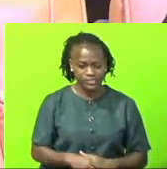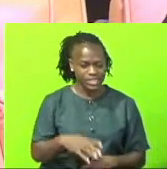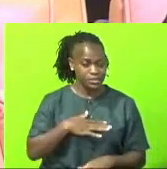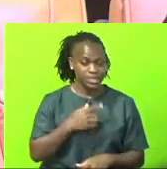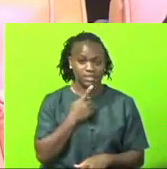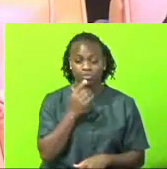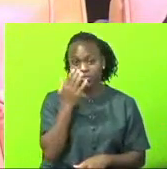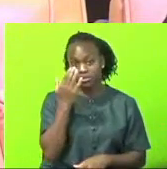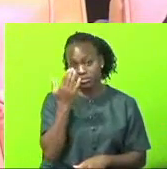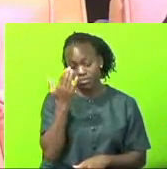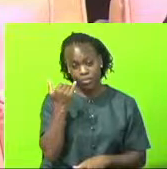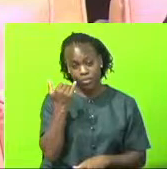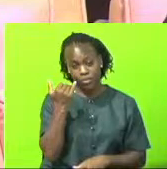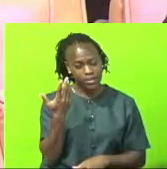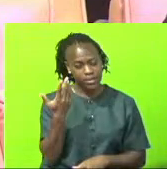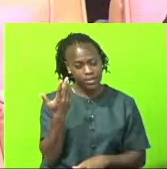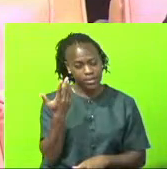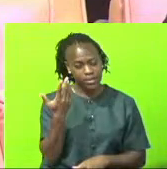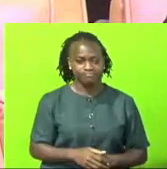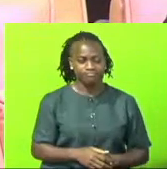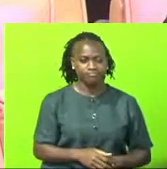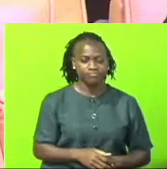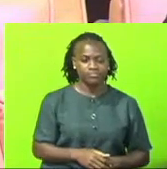do I say this?